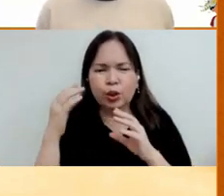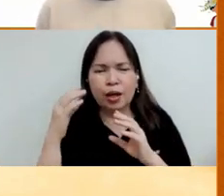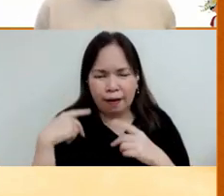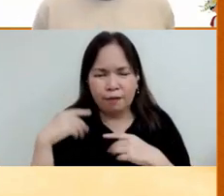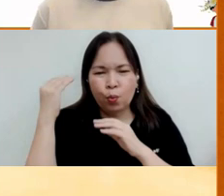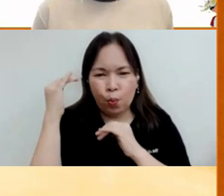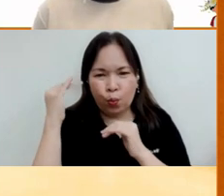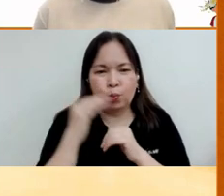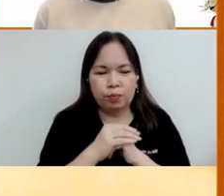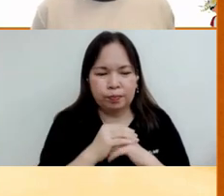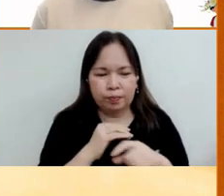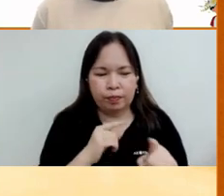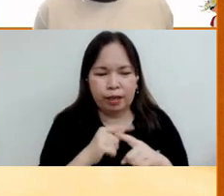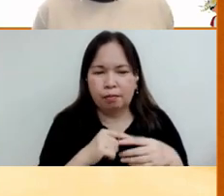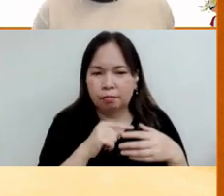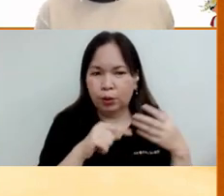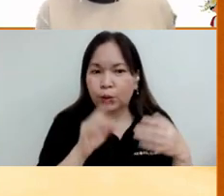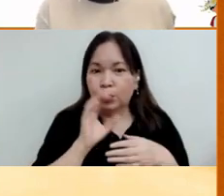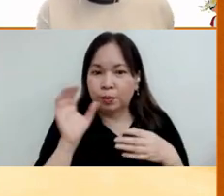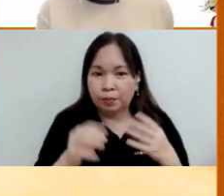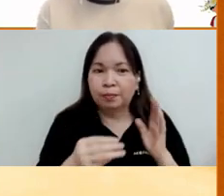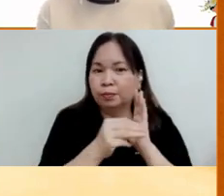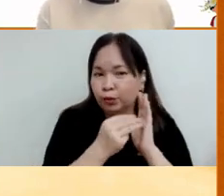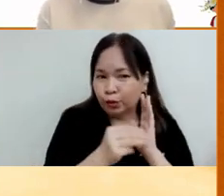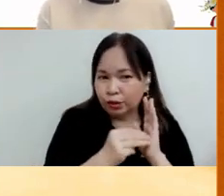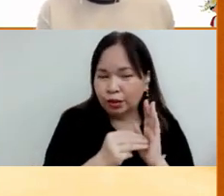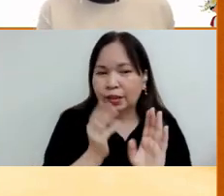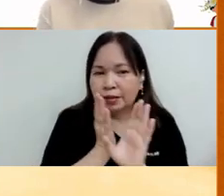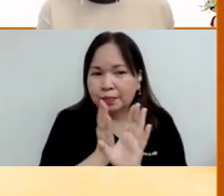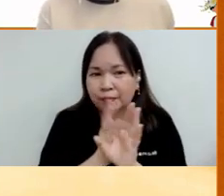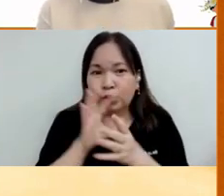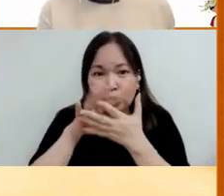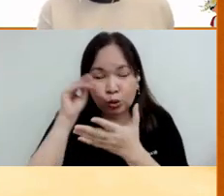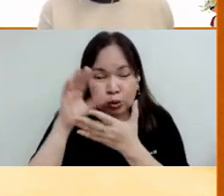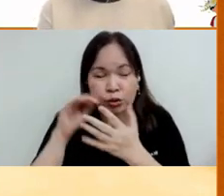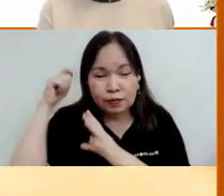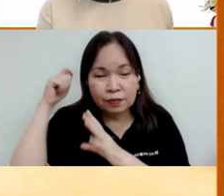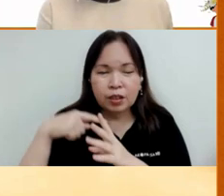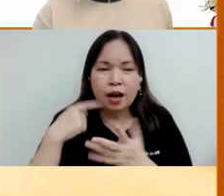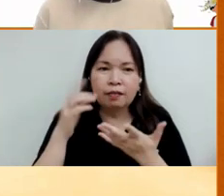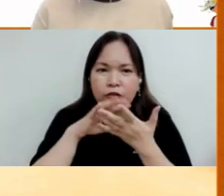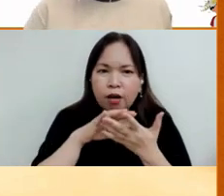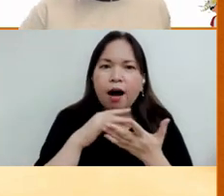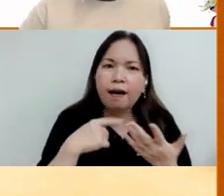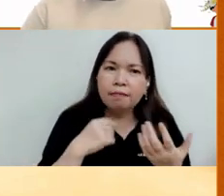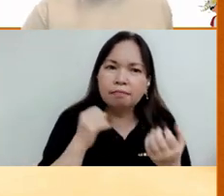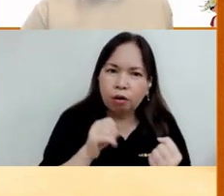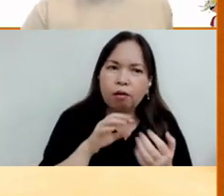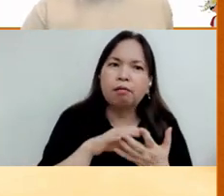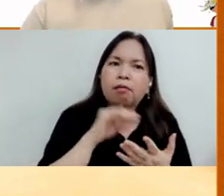of modules and psychoeducation videos that are really very informative.